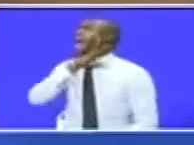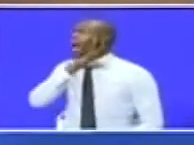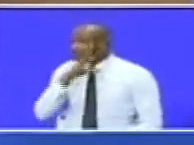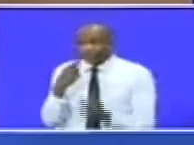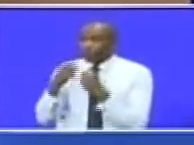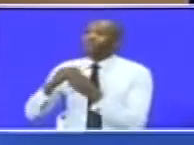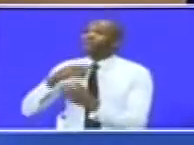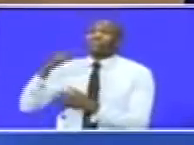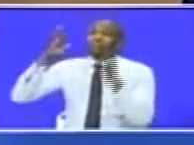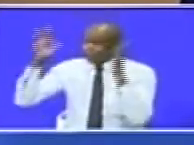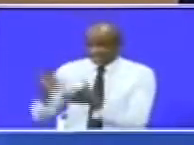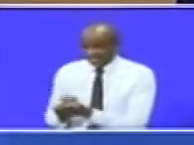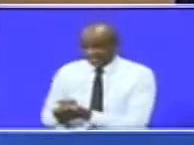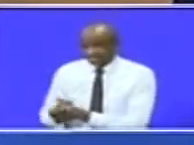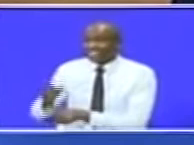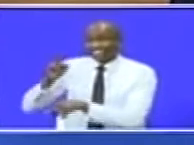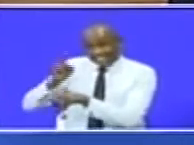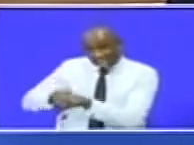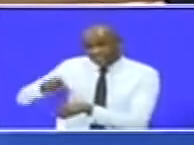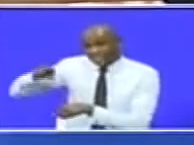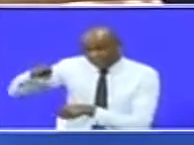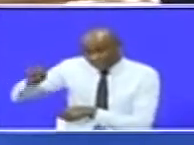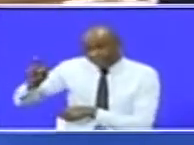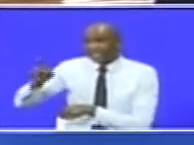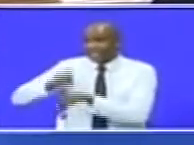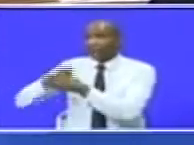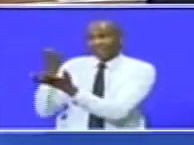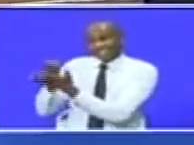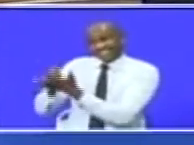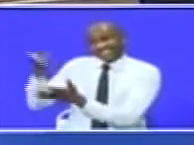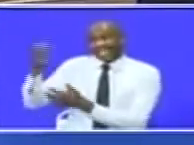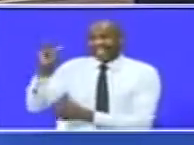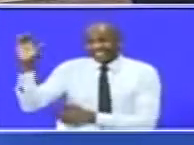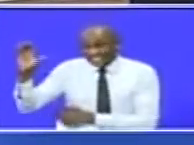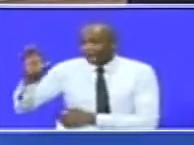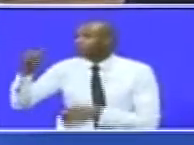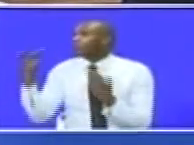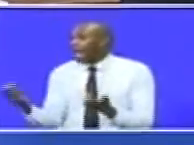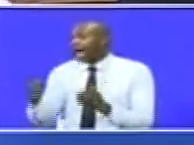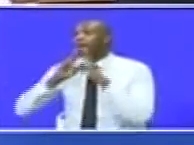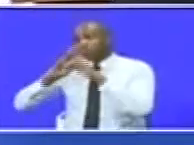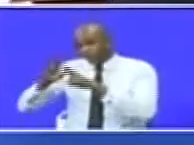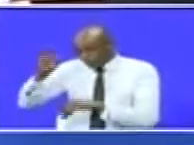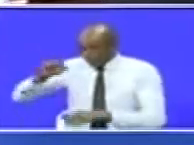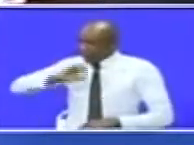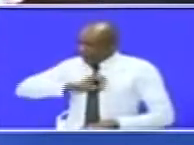fact, one of the part of the evidence that went to the ICC were from reports from our